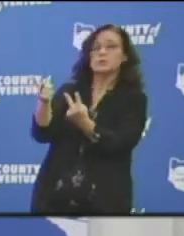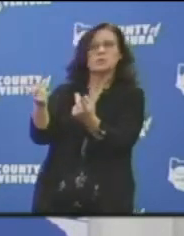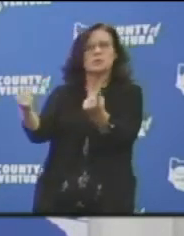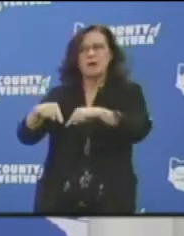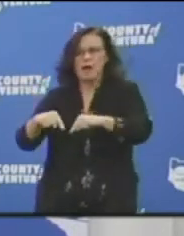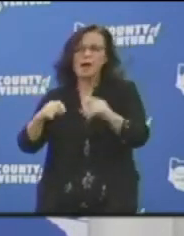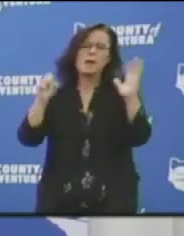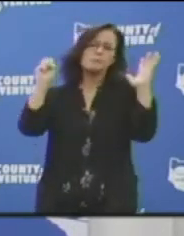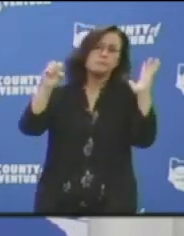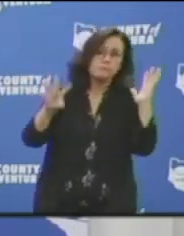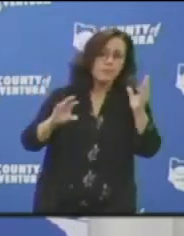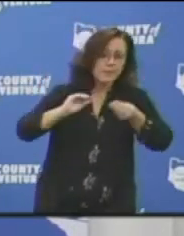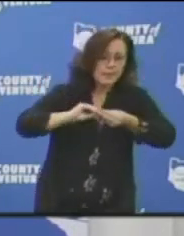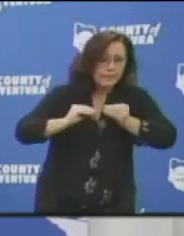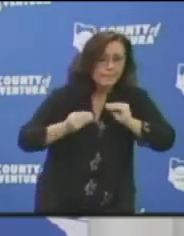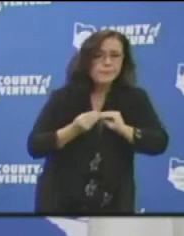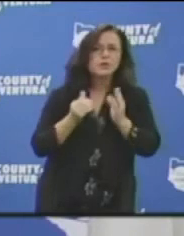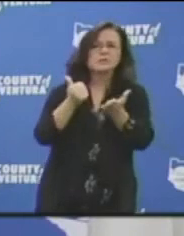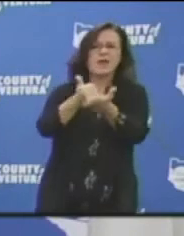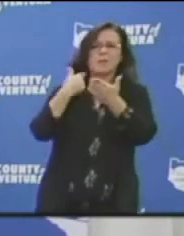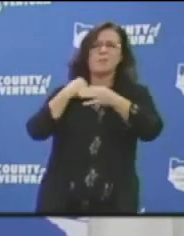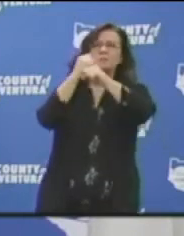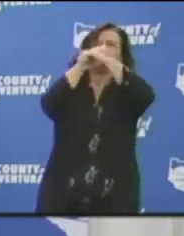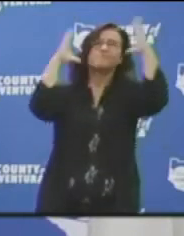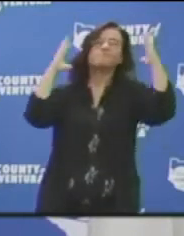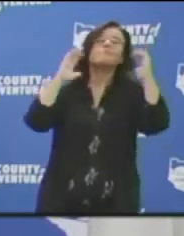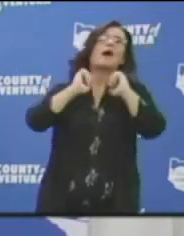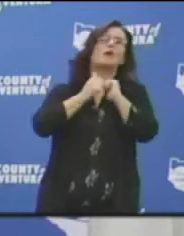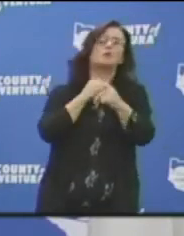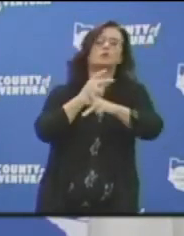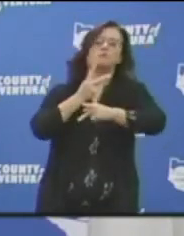protect ourselves and our loved ones.